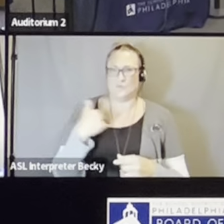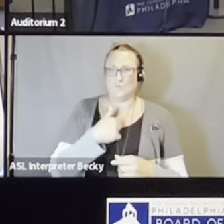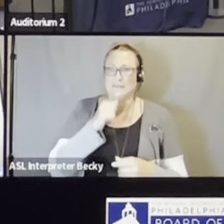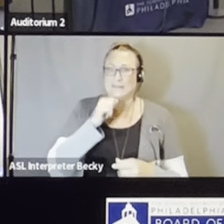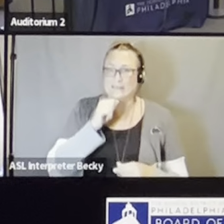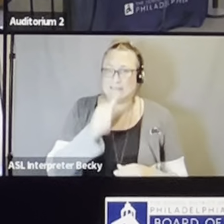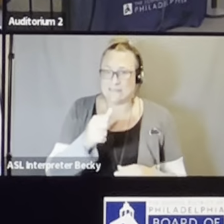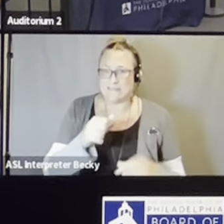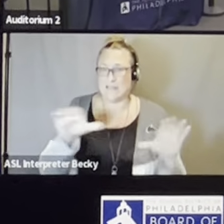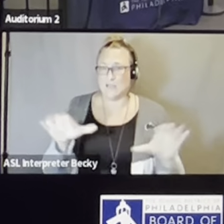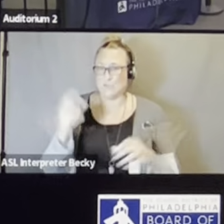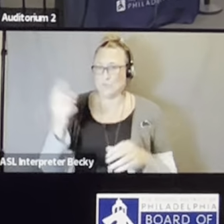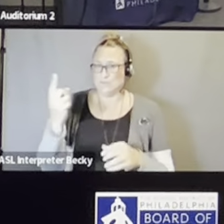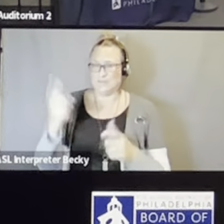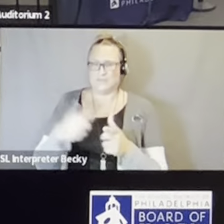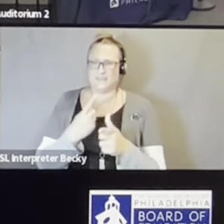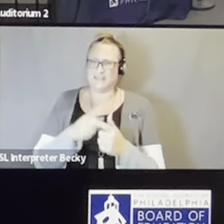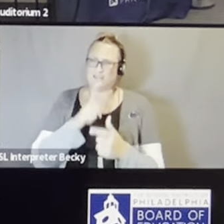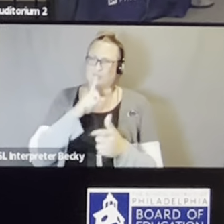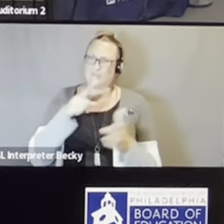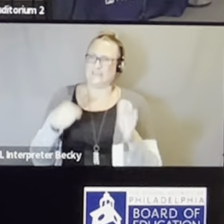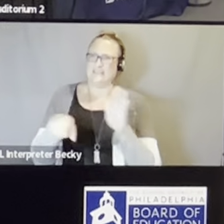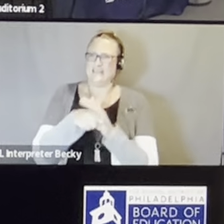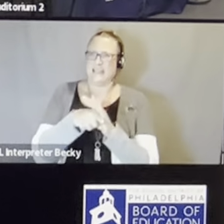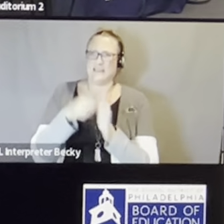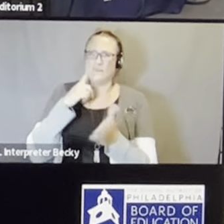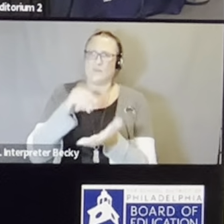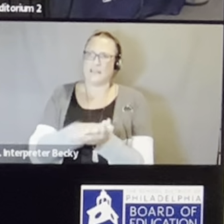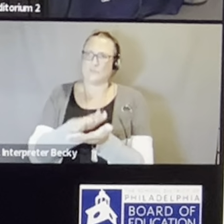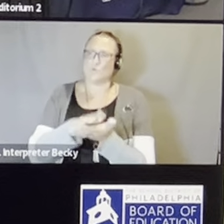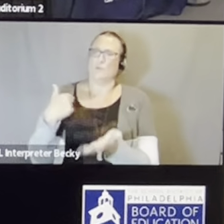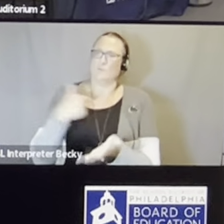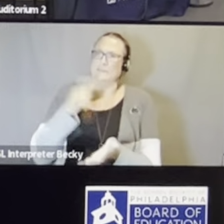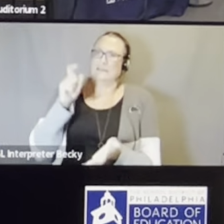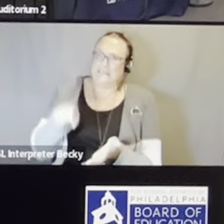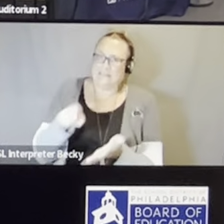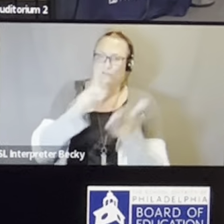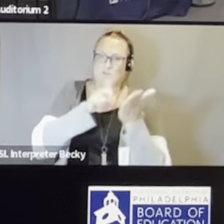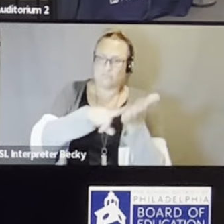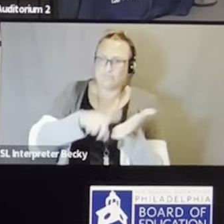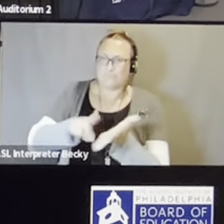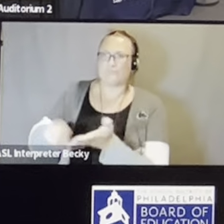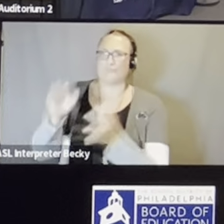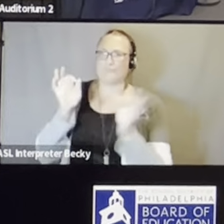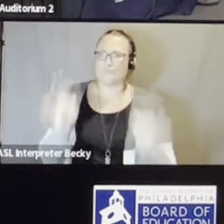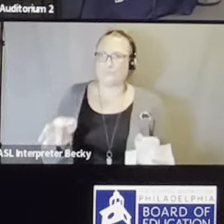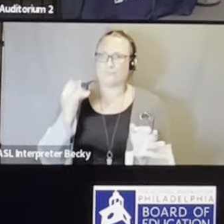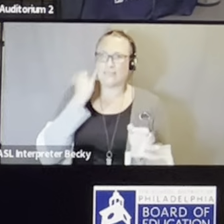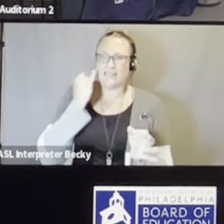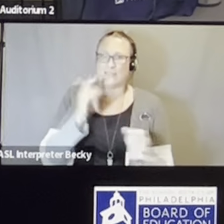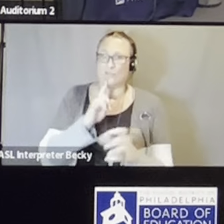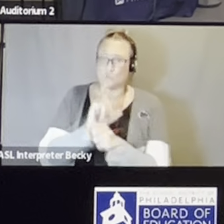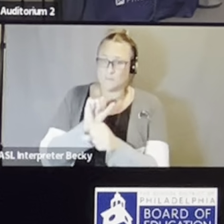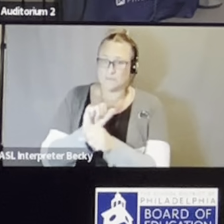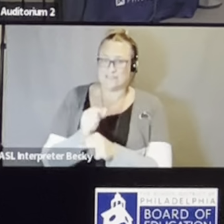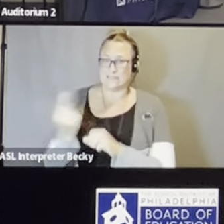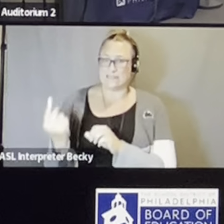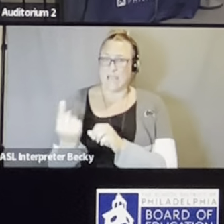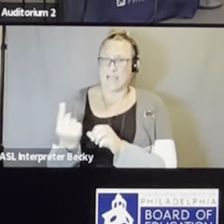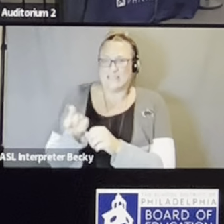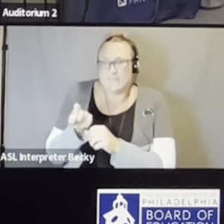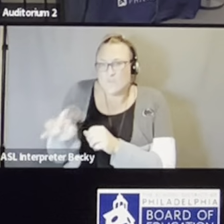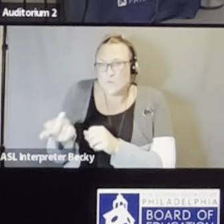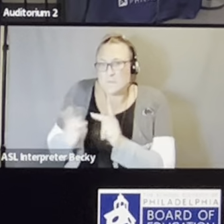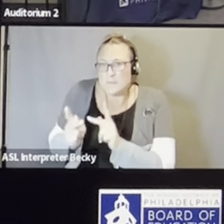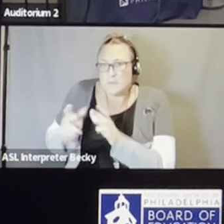actions, and as someone said, to determine whether or not this is an isolated thing with one